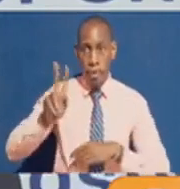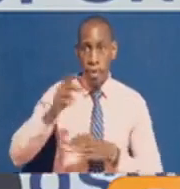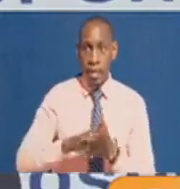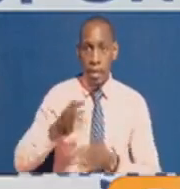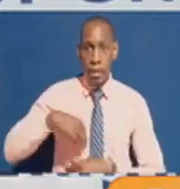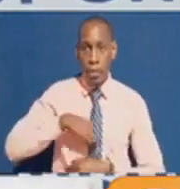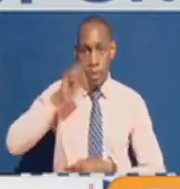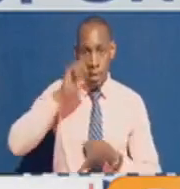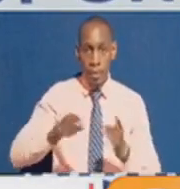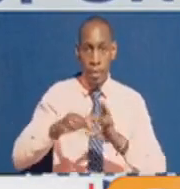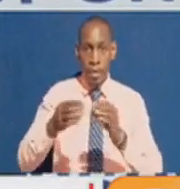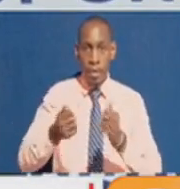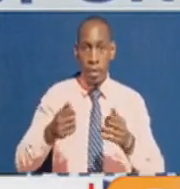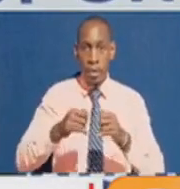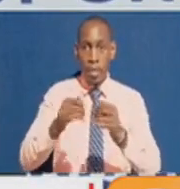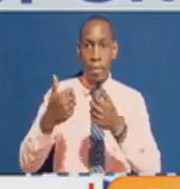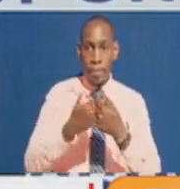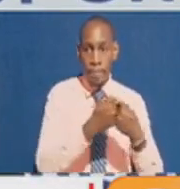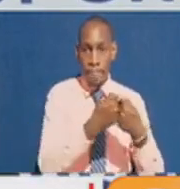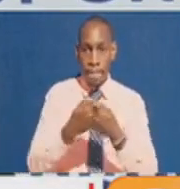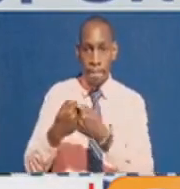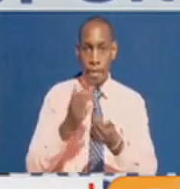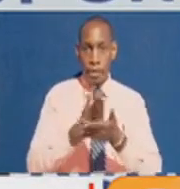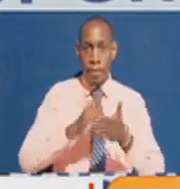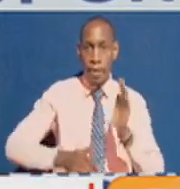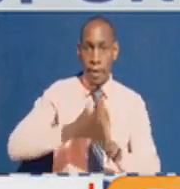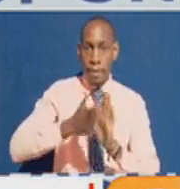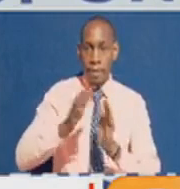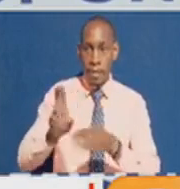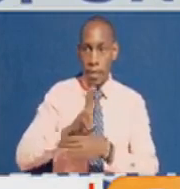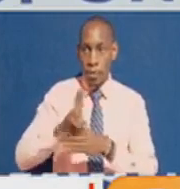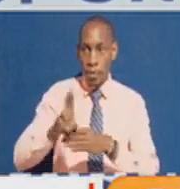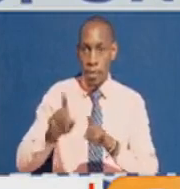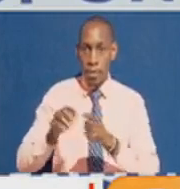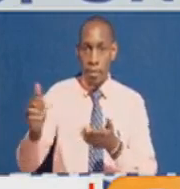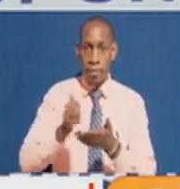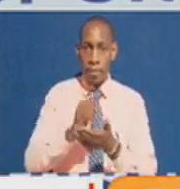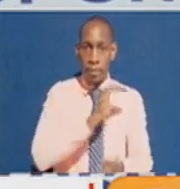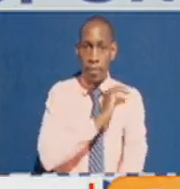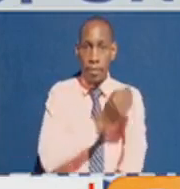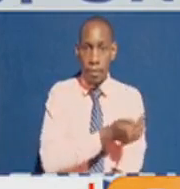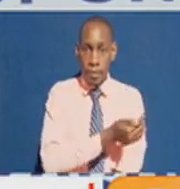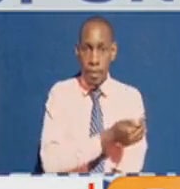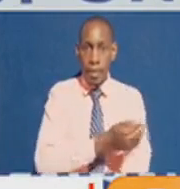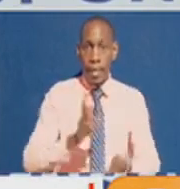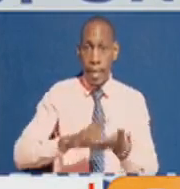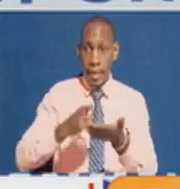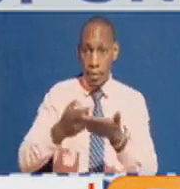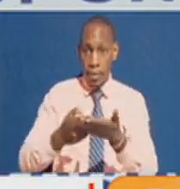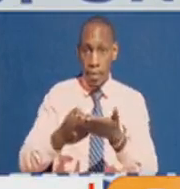to jointly address implementation challenges to ensure speedy utilization and absorption capacity of